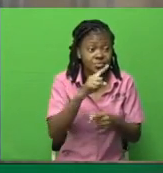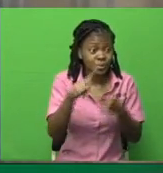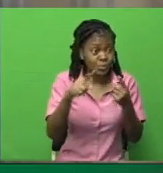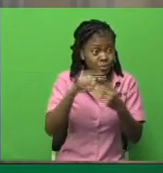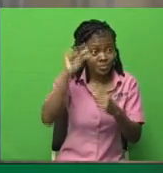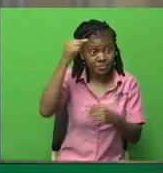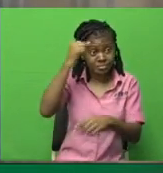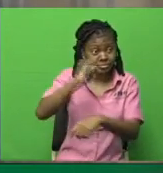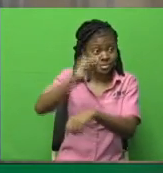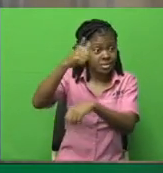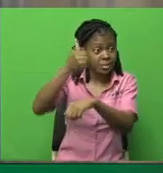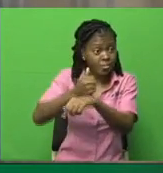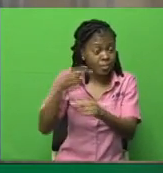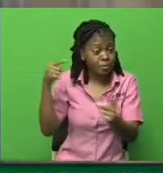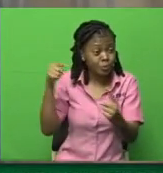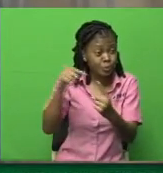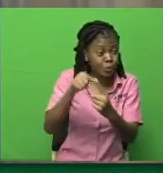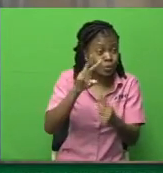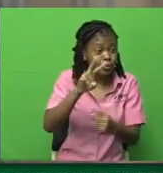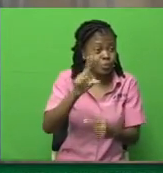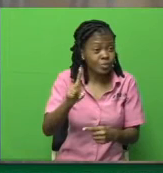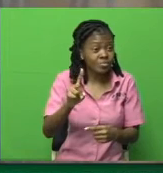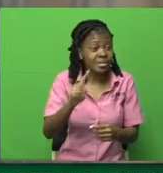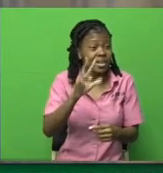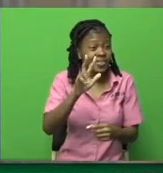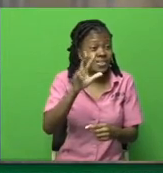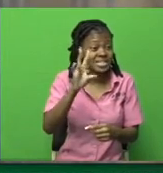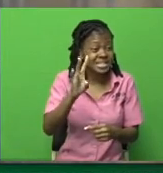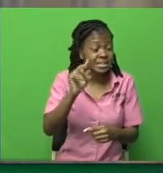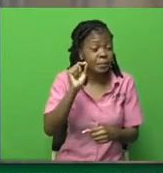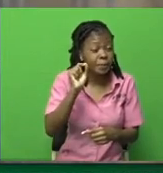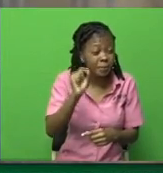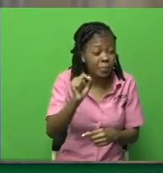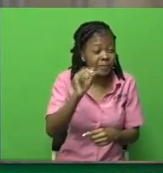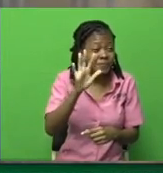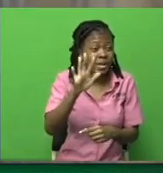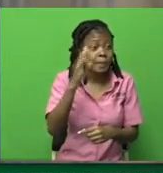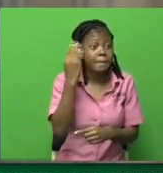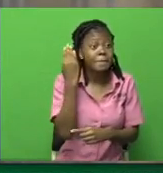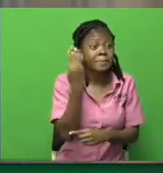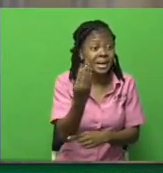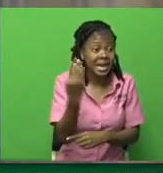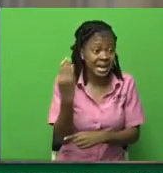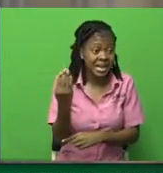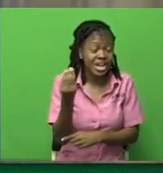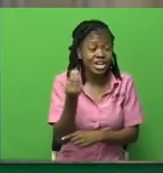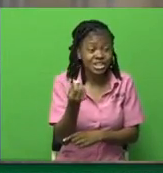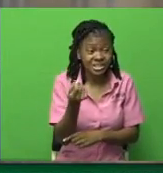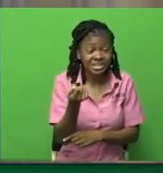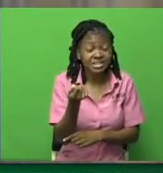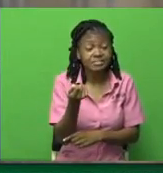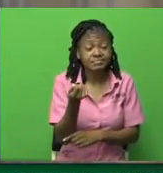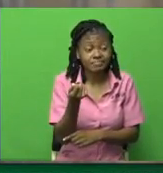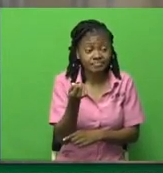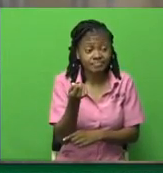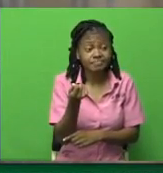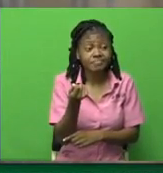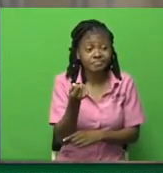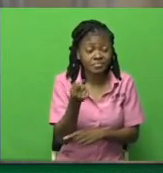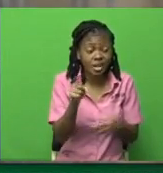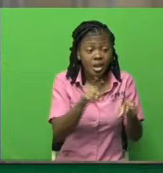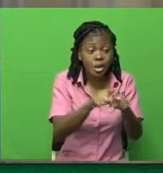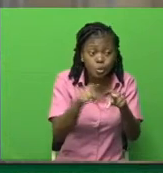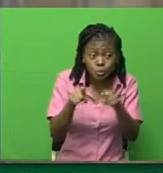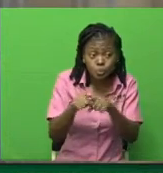Fallen by 37.5 billion dollars the last full year that you see also has data for is